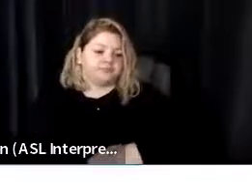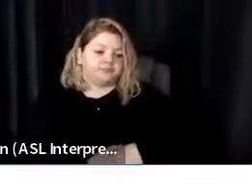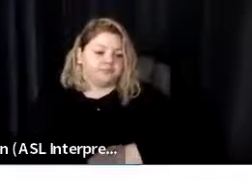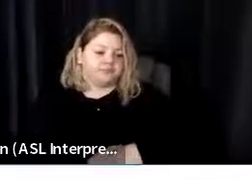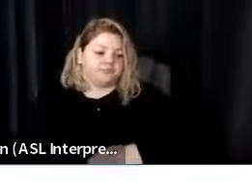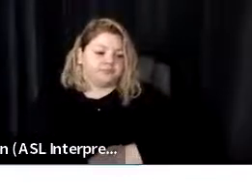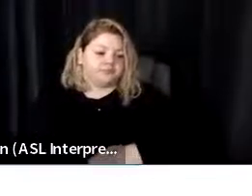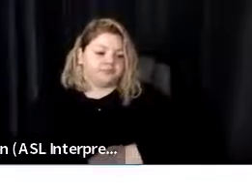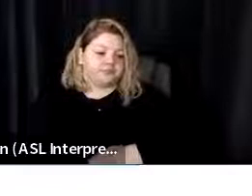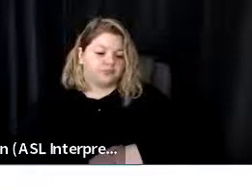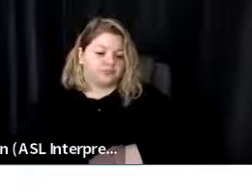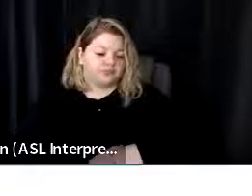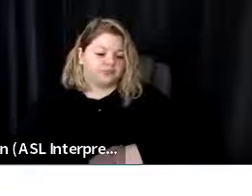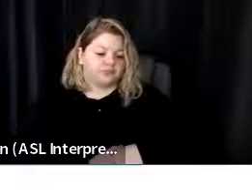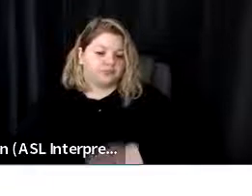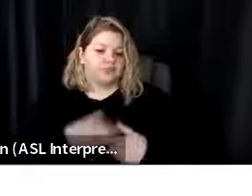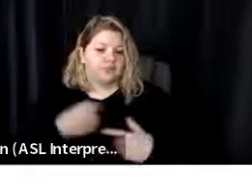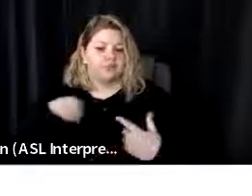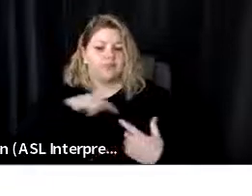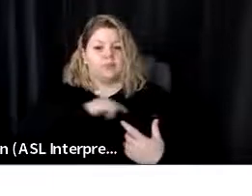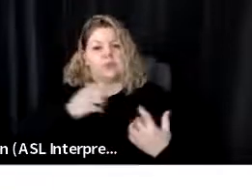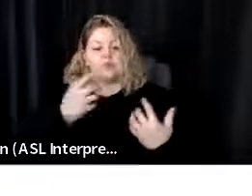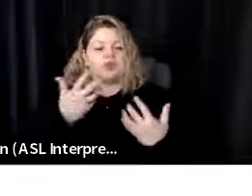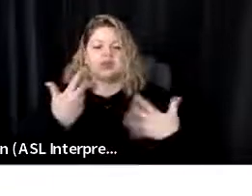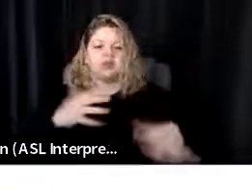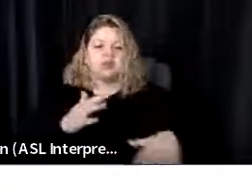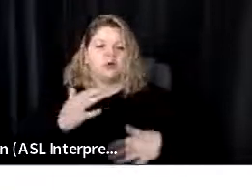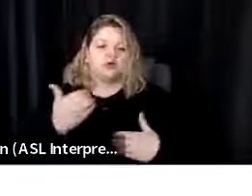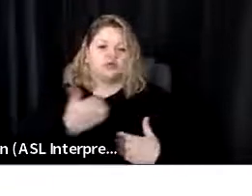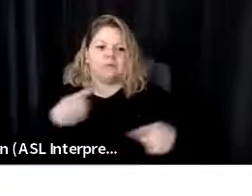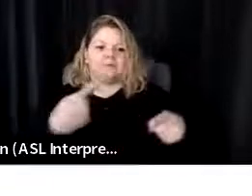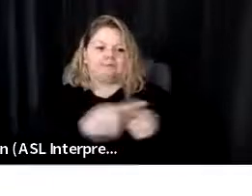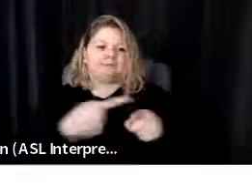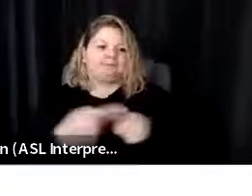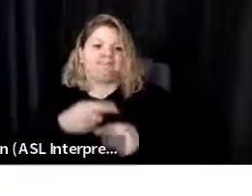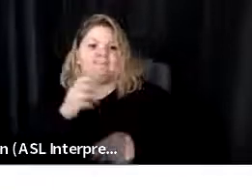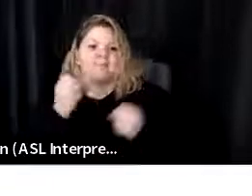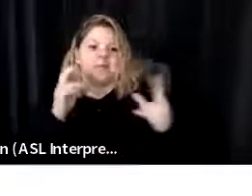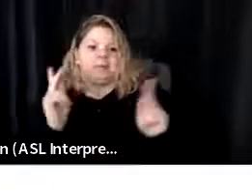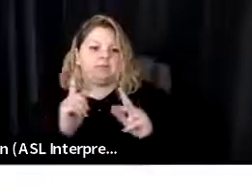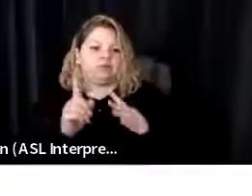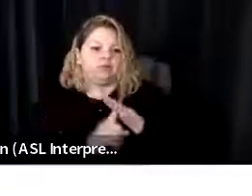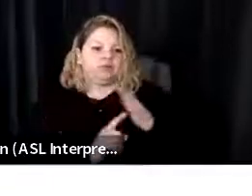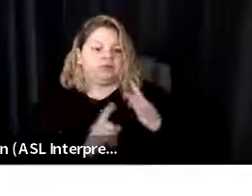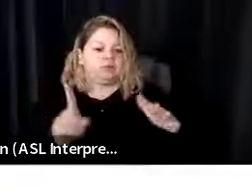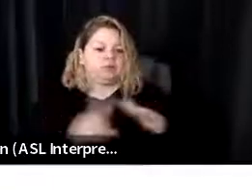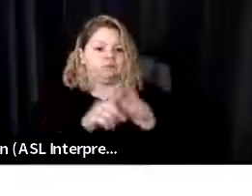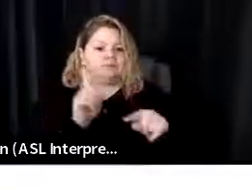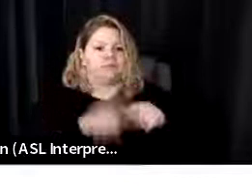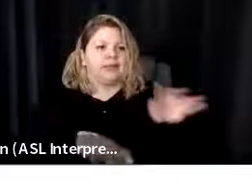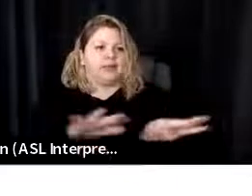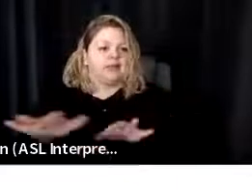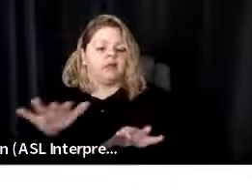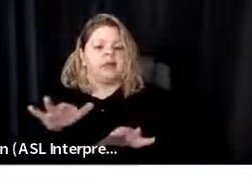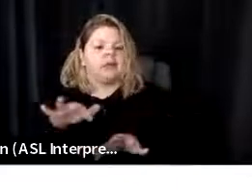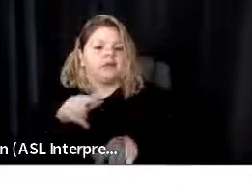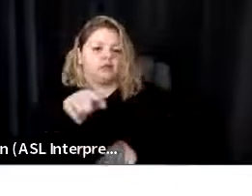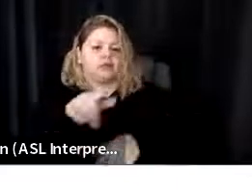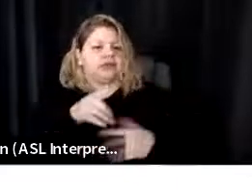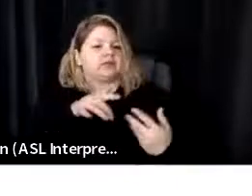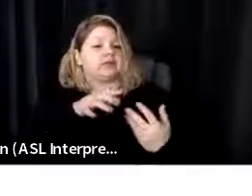possible, and tried to avoid any conflicts and thought thoroughly about this. So want to open it